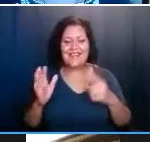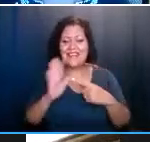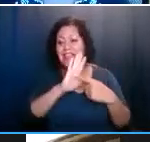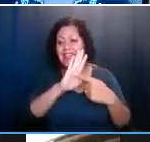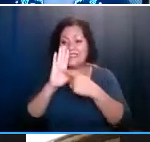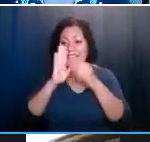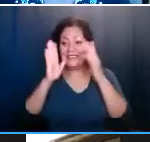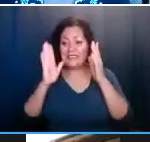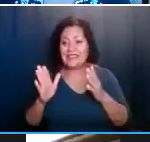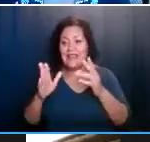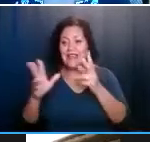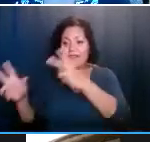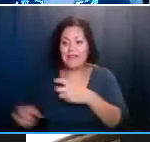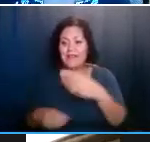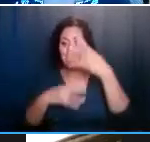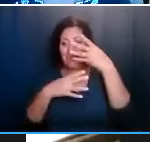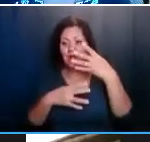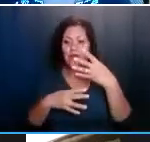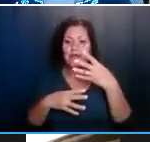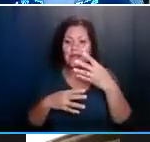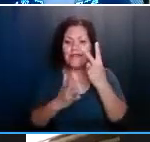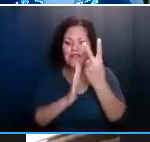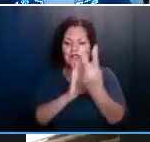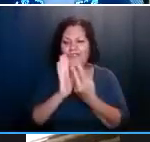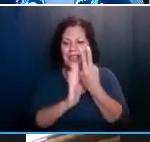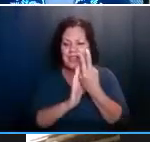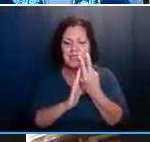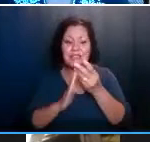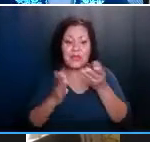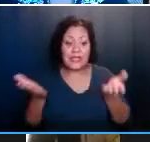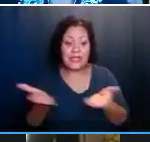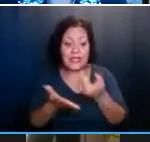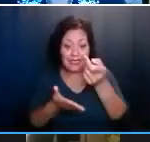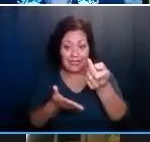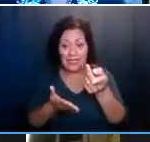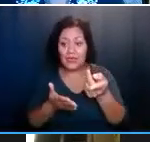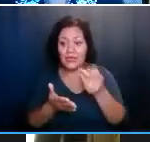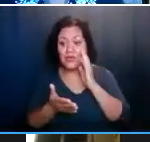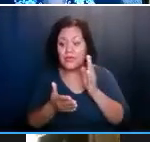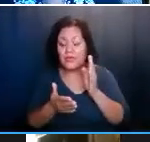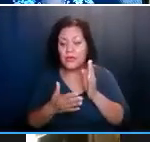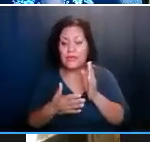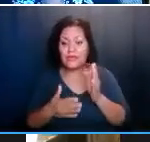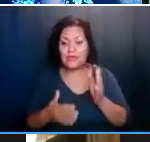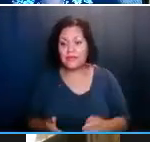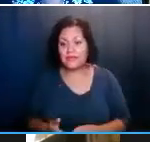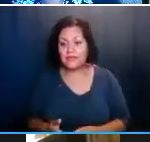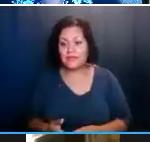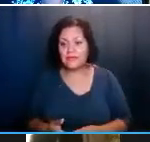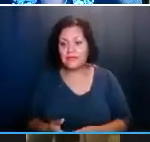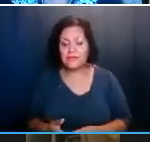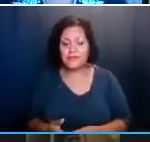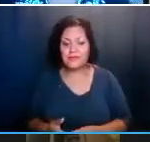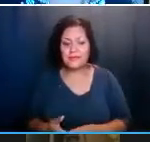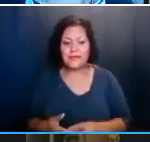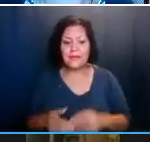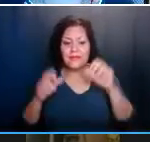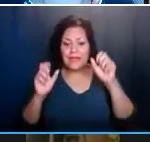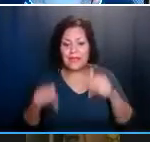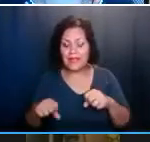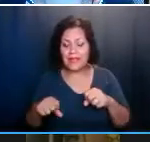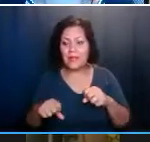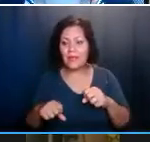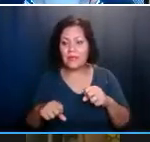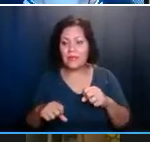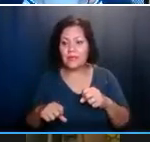stuff. So in here is where you're going to be able to